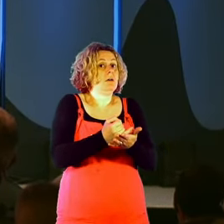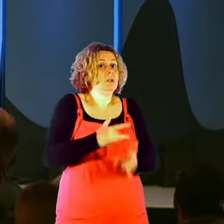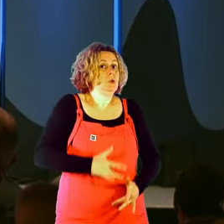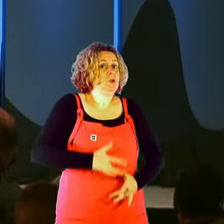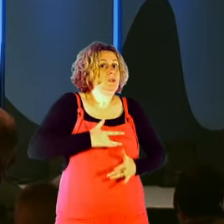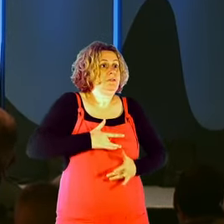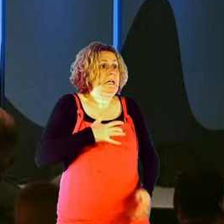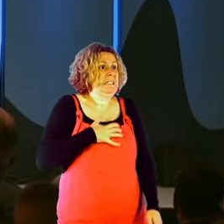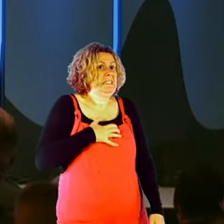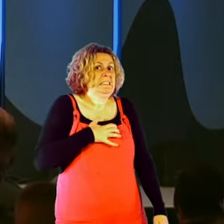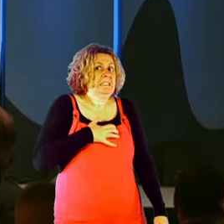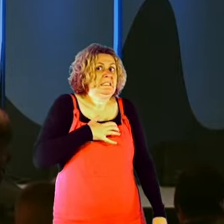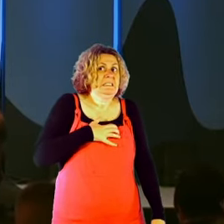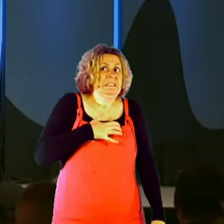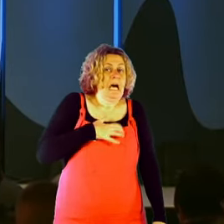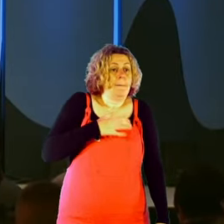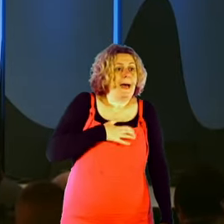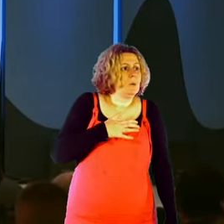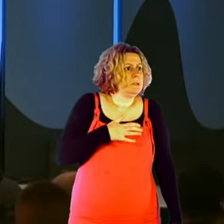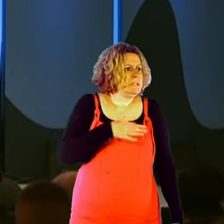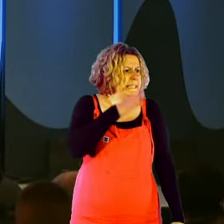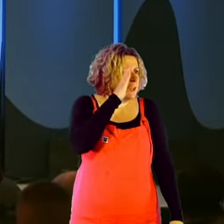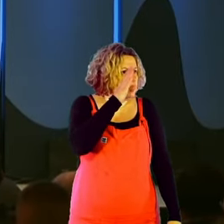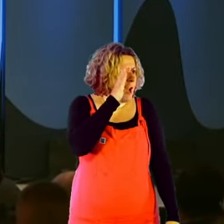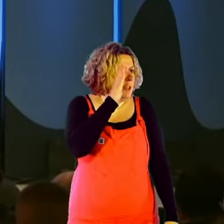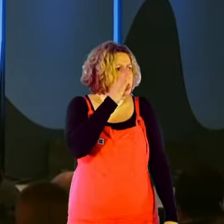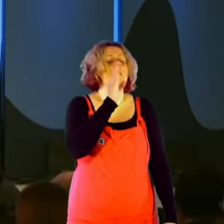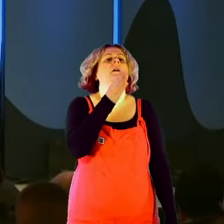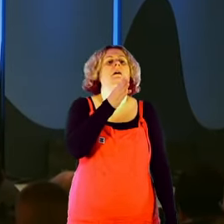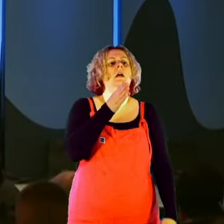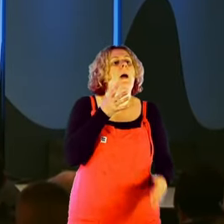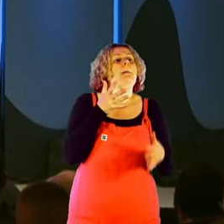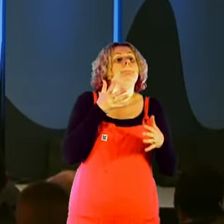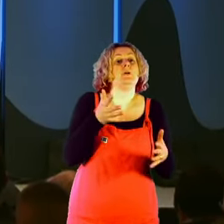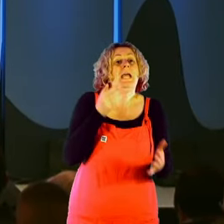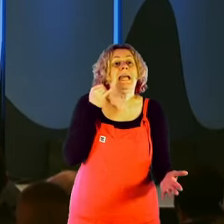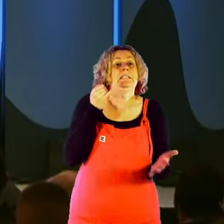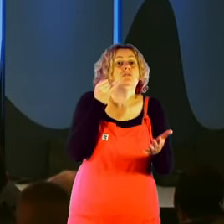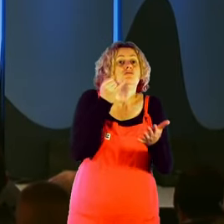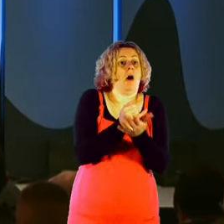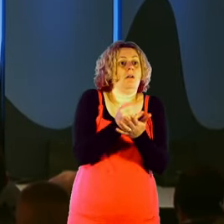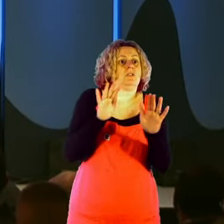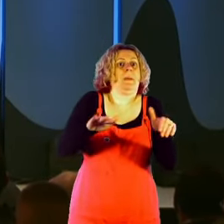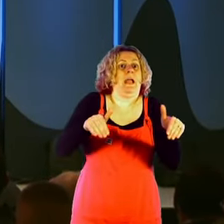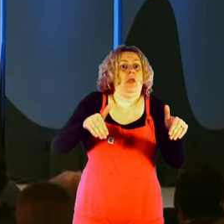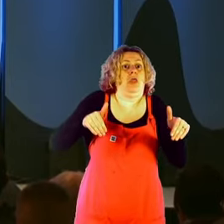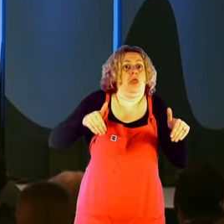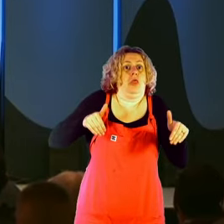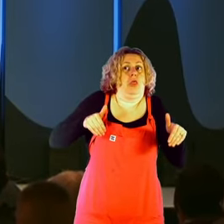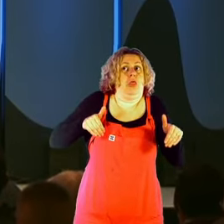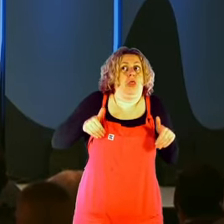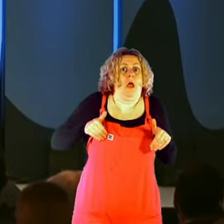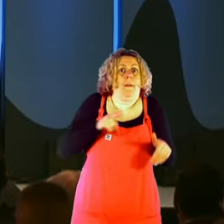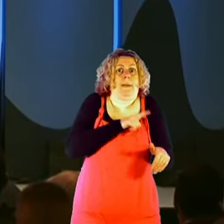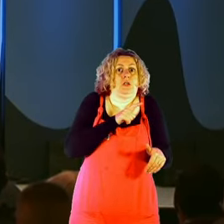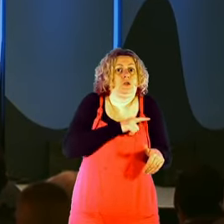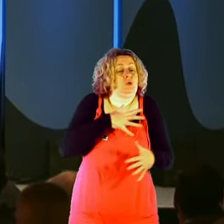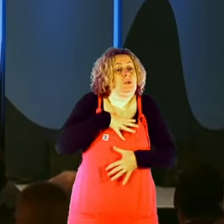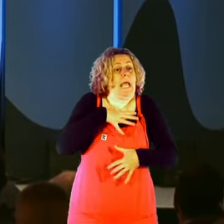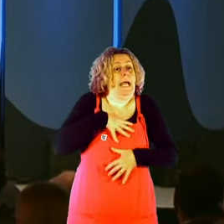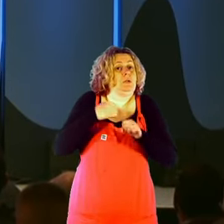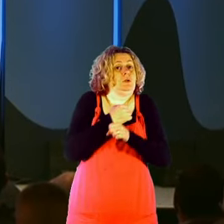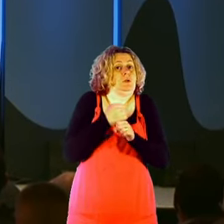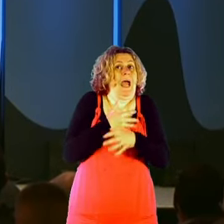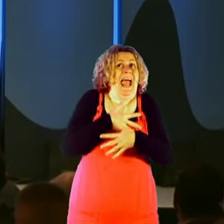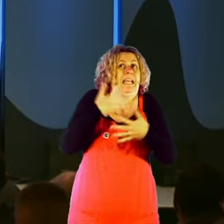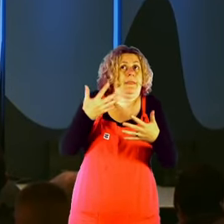of facing God's judgment. And so on. It's not necessarily that the emotion is a wrong emotion, but it is directed in a way that